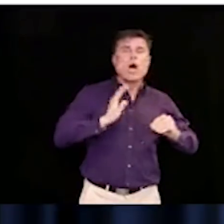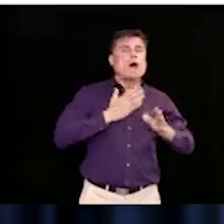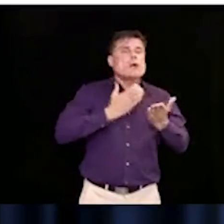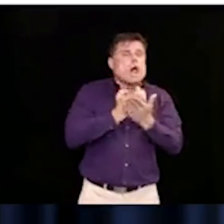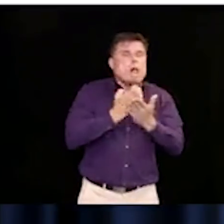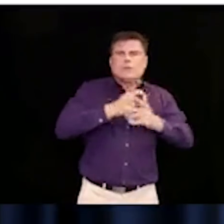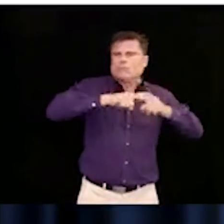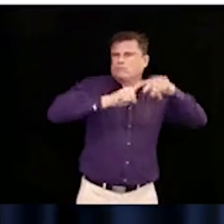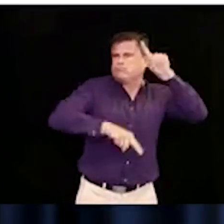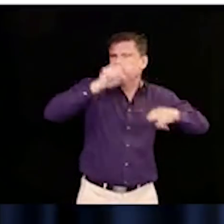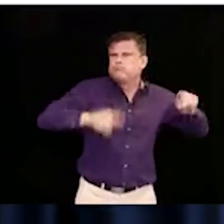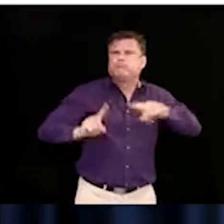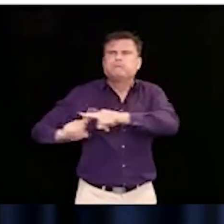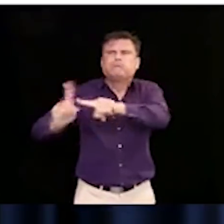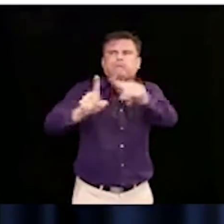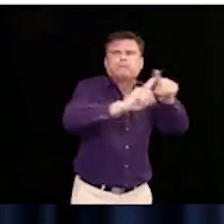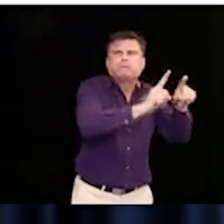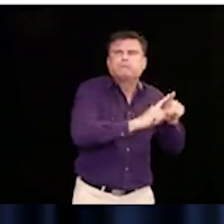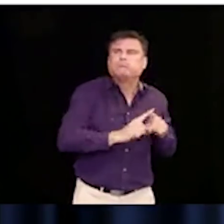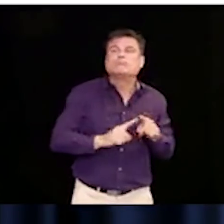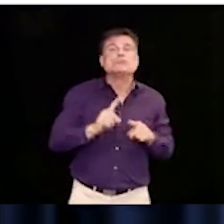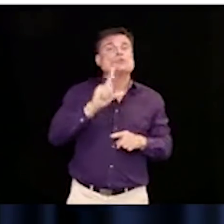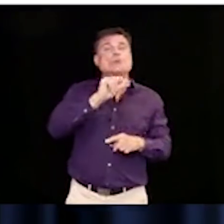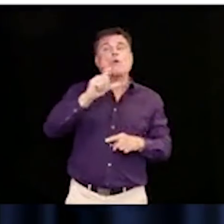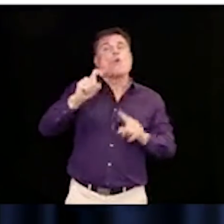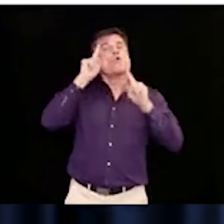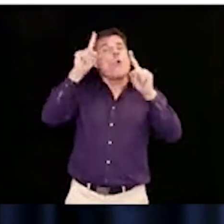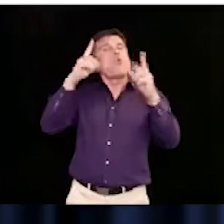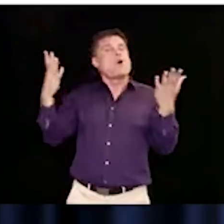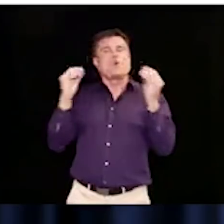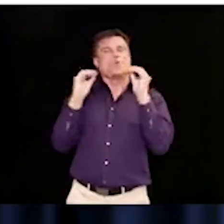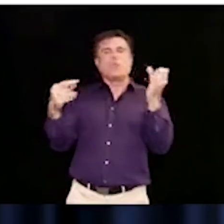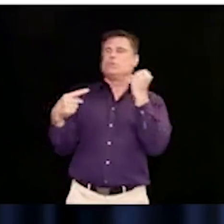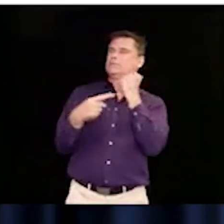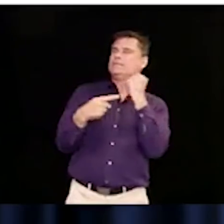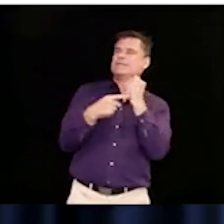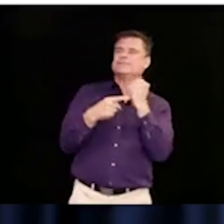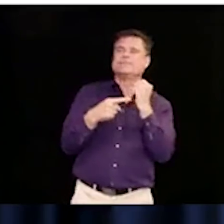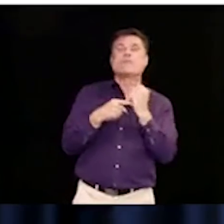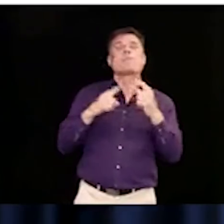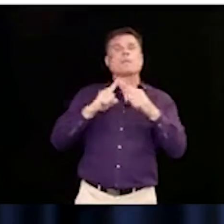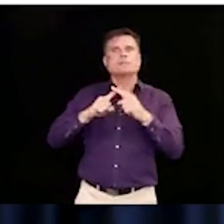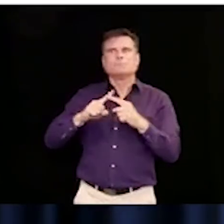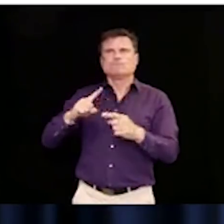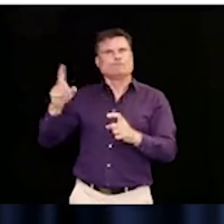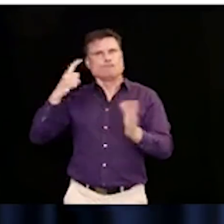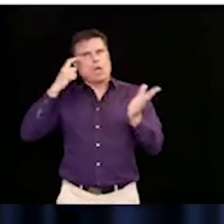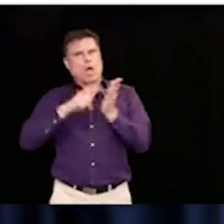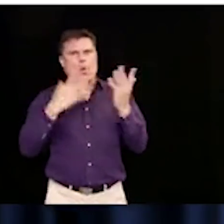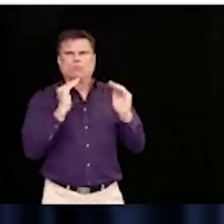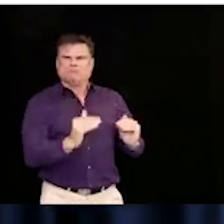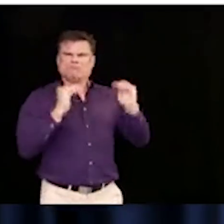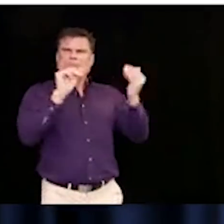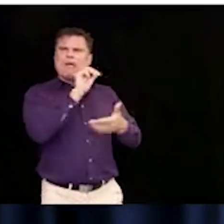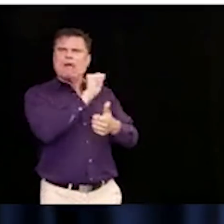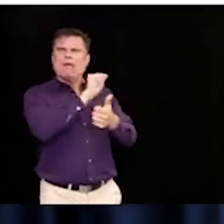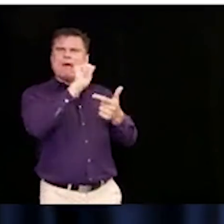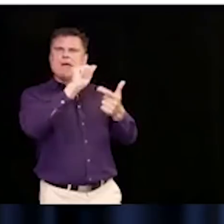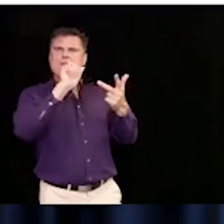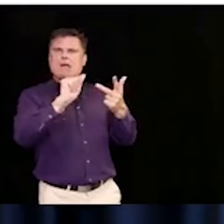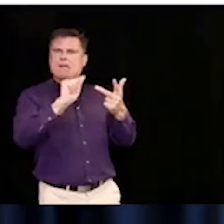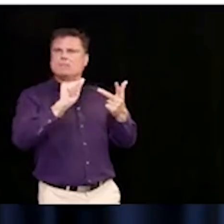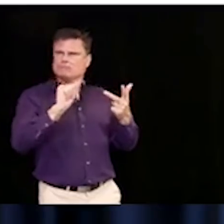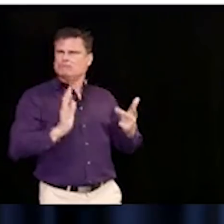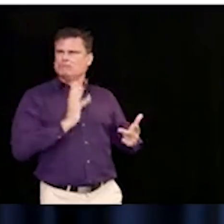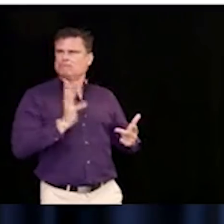economy, and we started 2020 with zero operating debt, AAA credit ratings, and one of the lowest unemployment rates